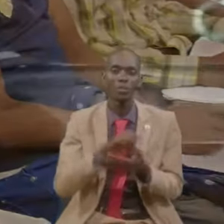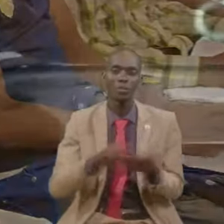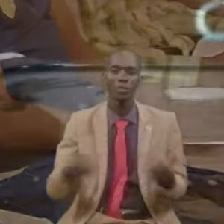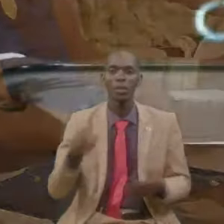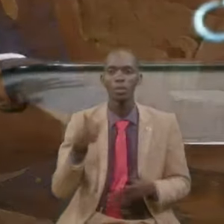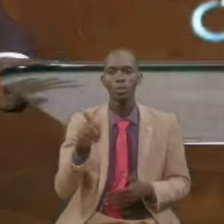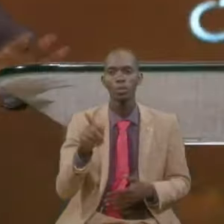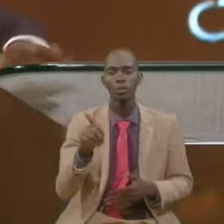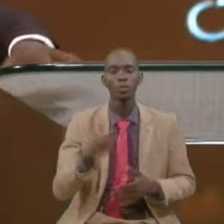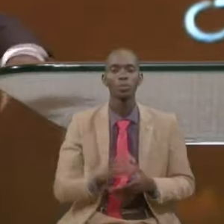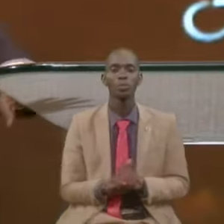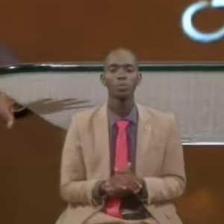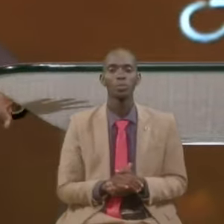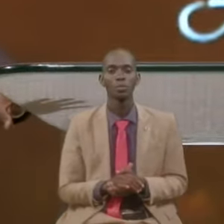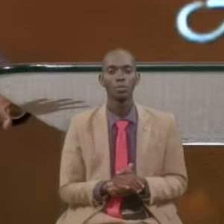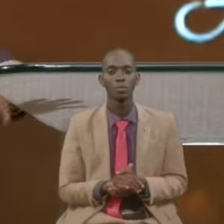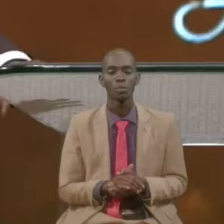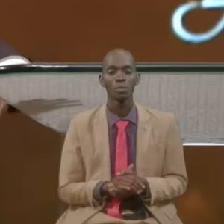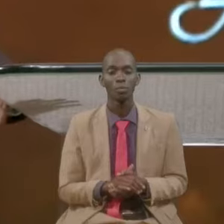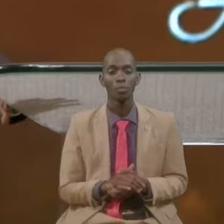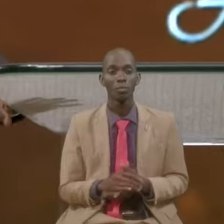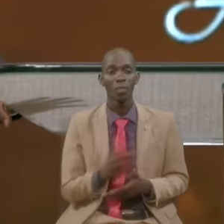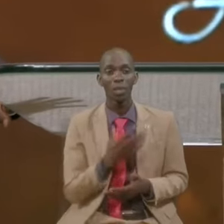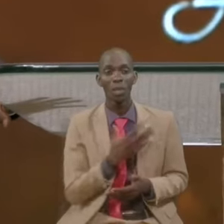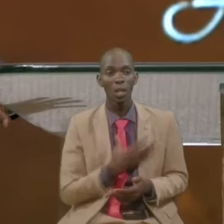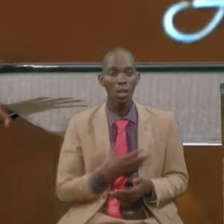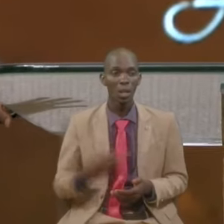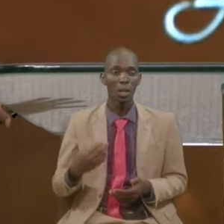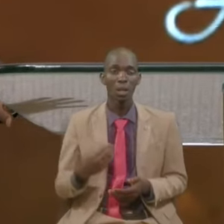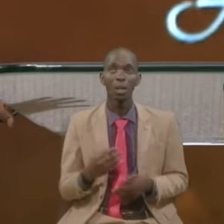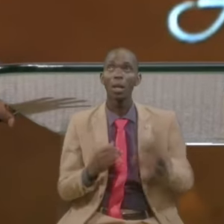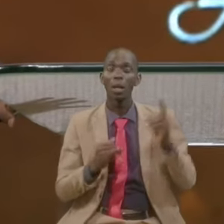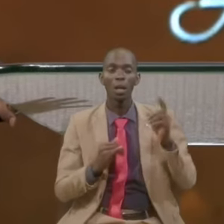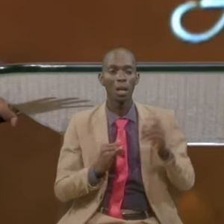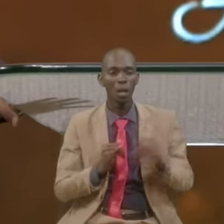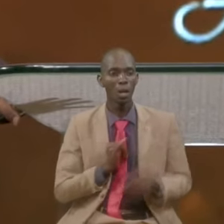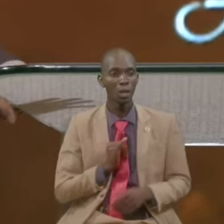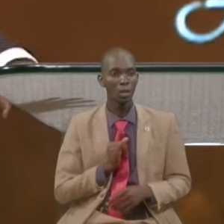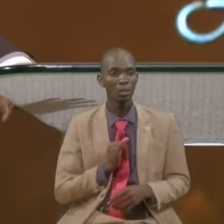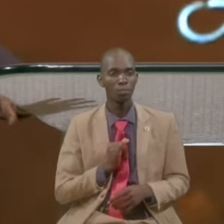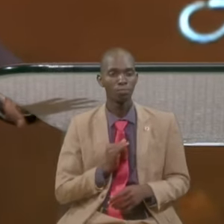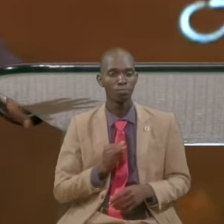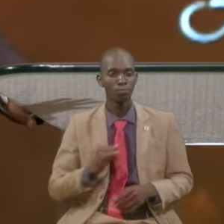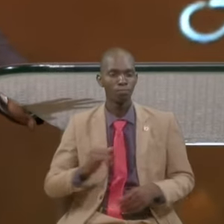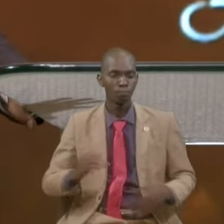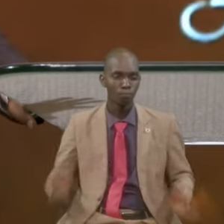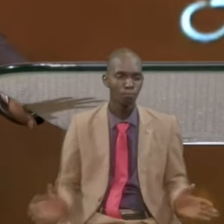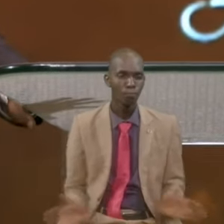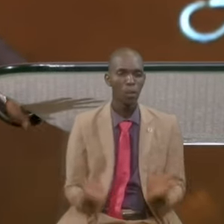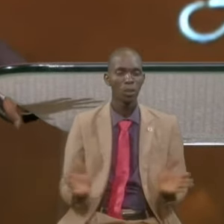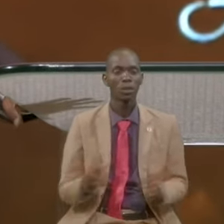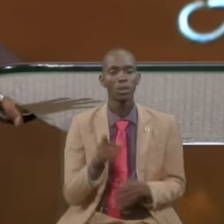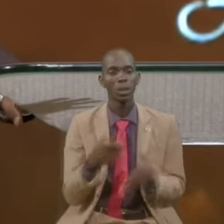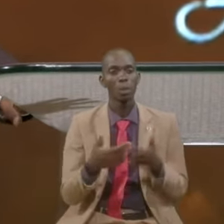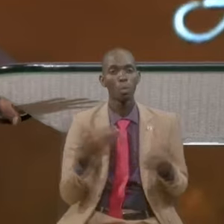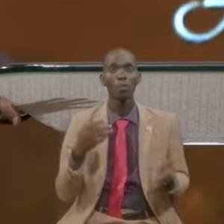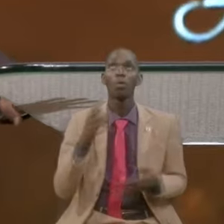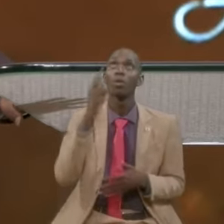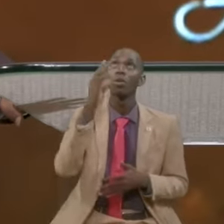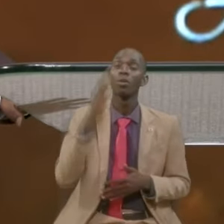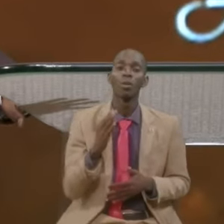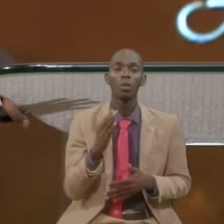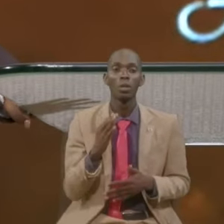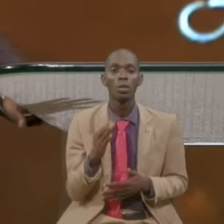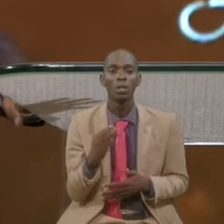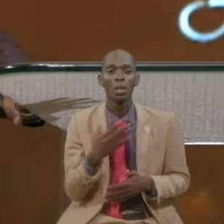In verse 21, it says, I charge thee before God and the Lord